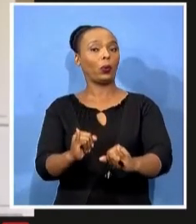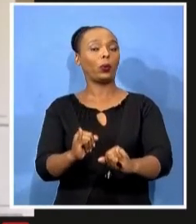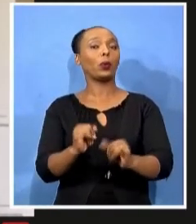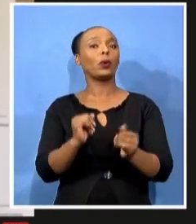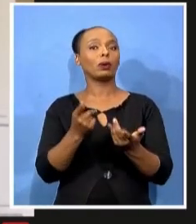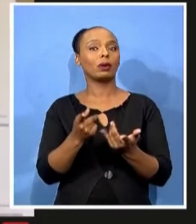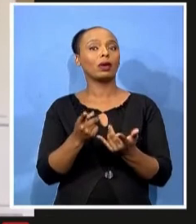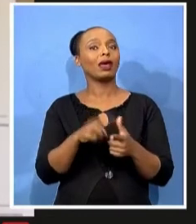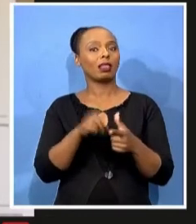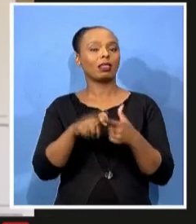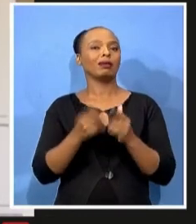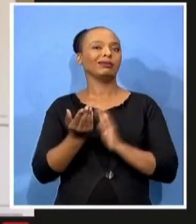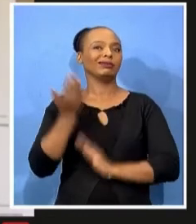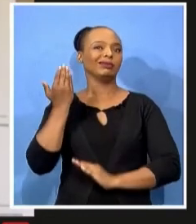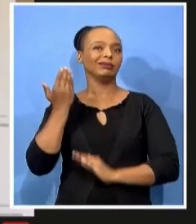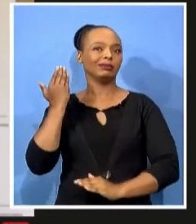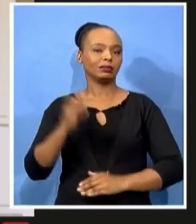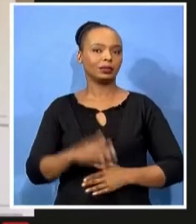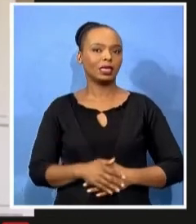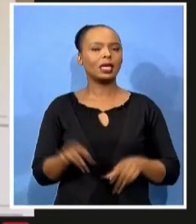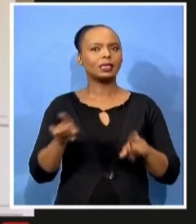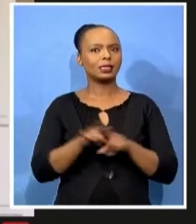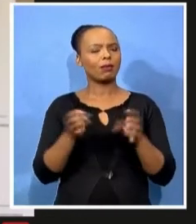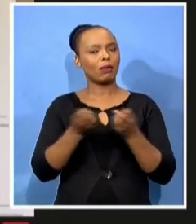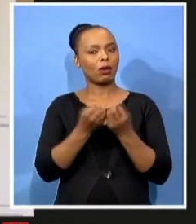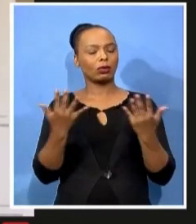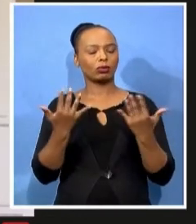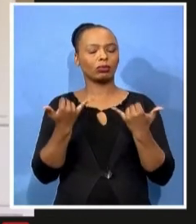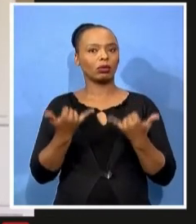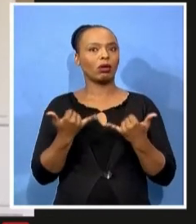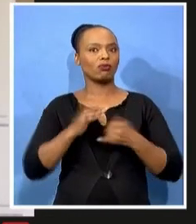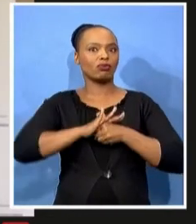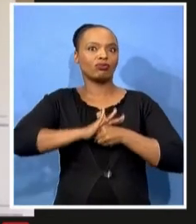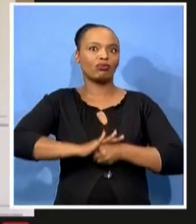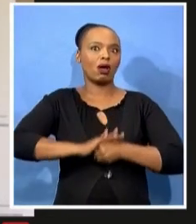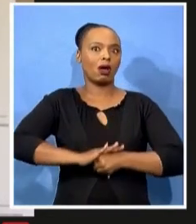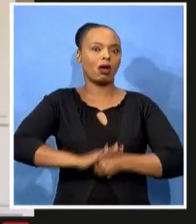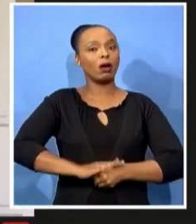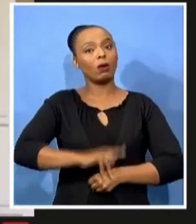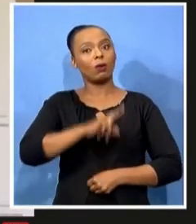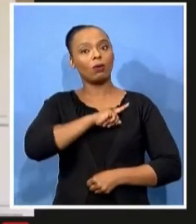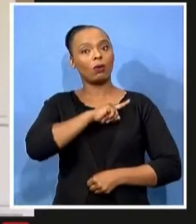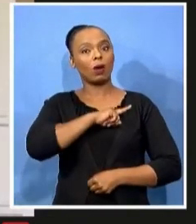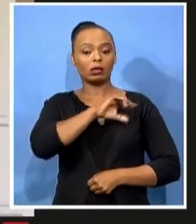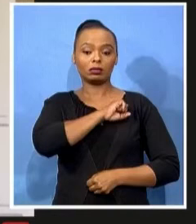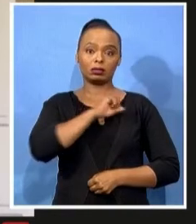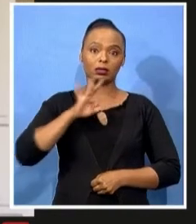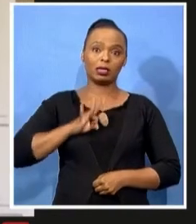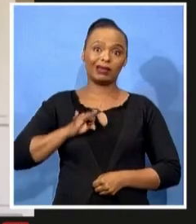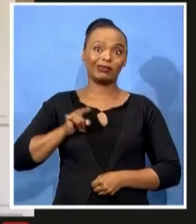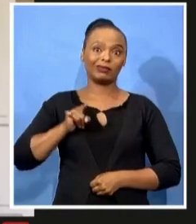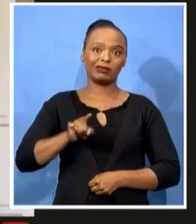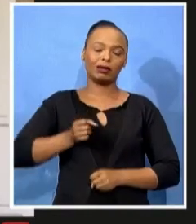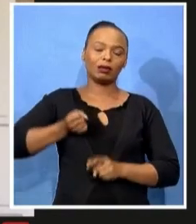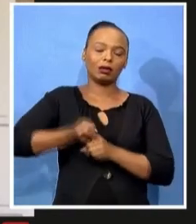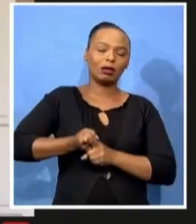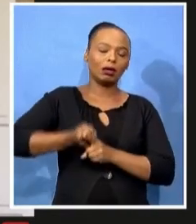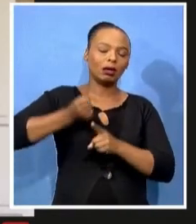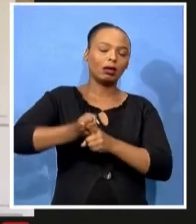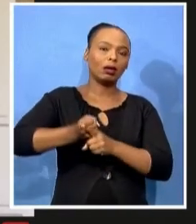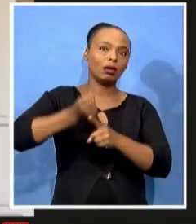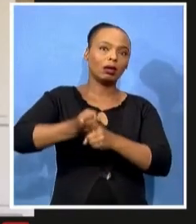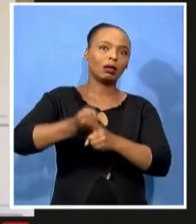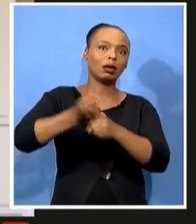lots of pressure because our staff has been fighting the COVID-19 situation, and